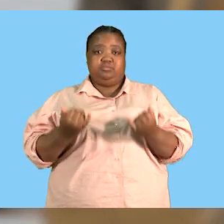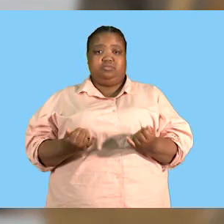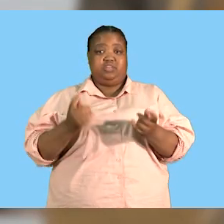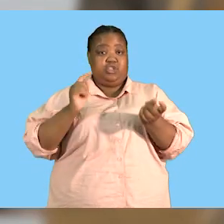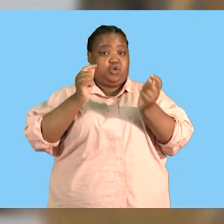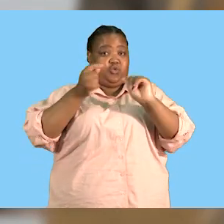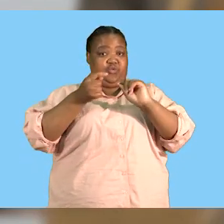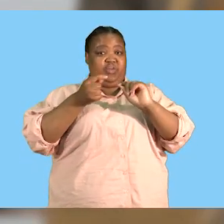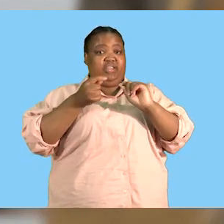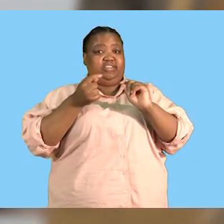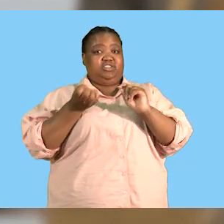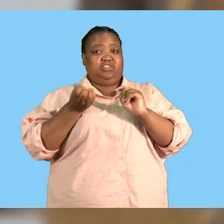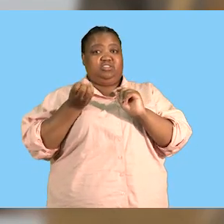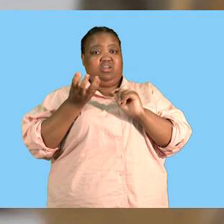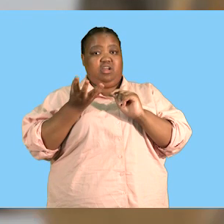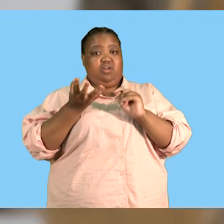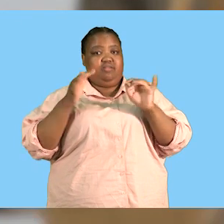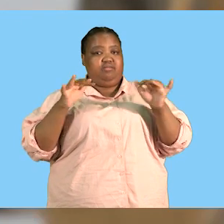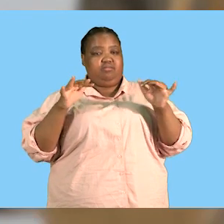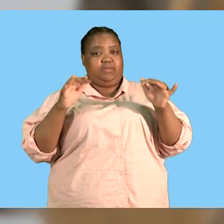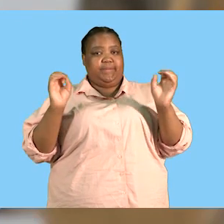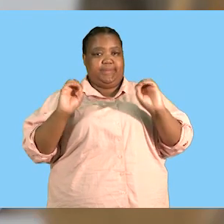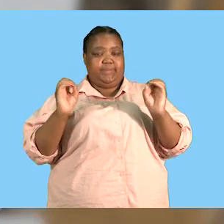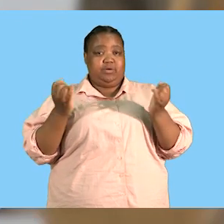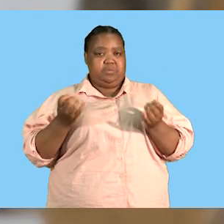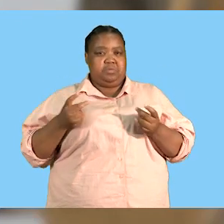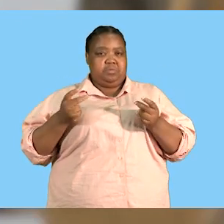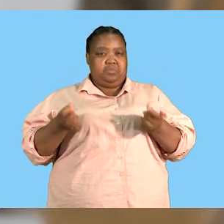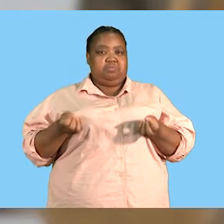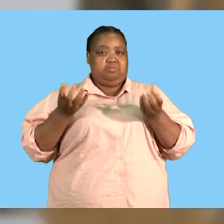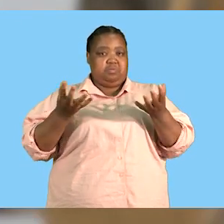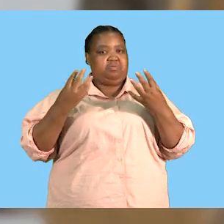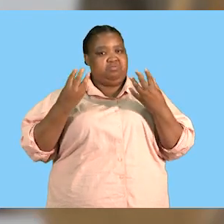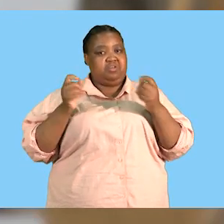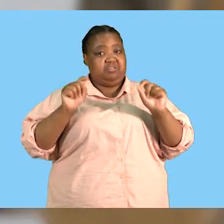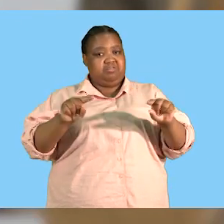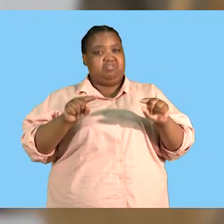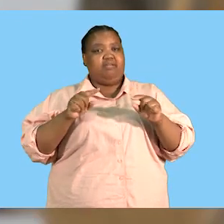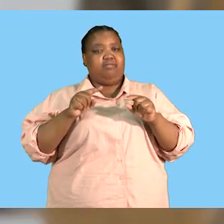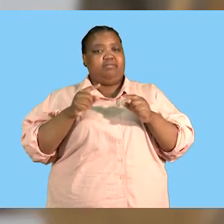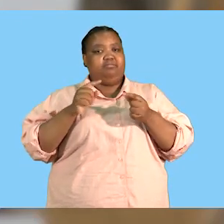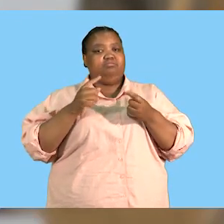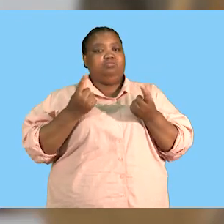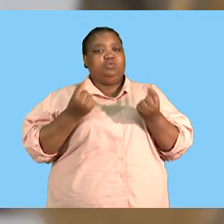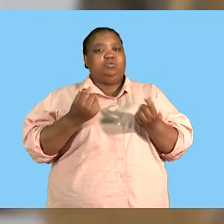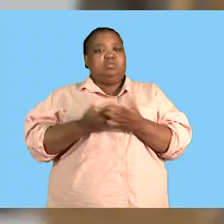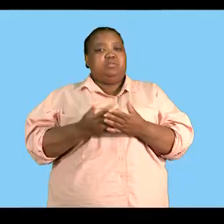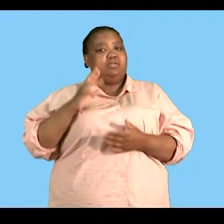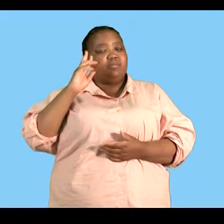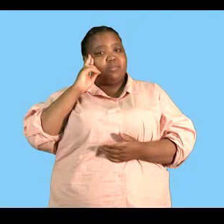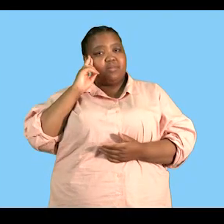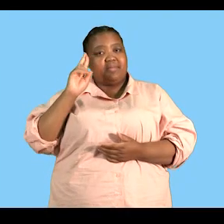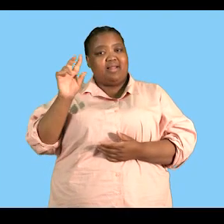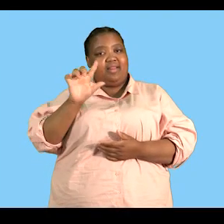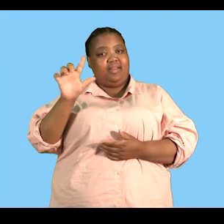won't give you the conversion factor for that. So let me quickly give it to you and then you can solve it on your own. Remember, when it comes